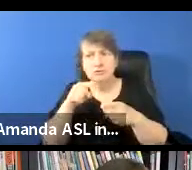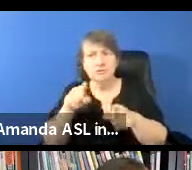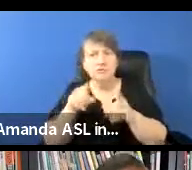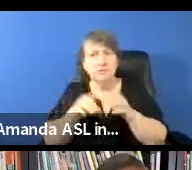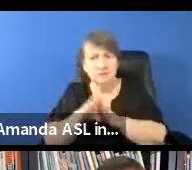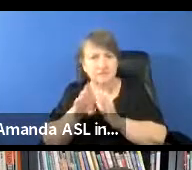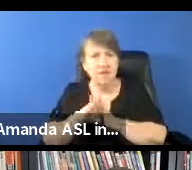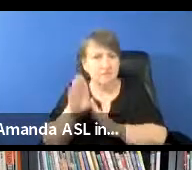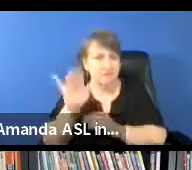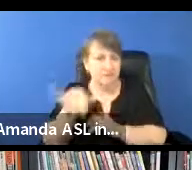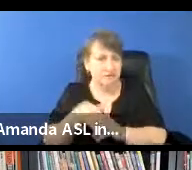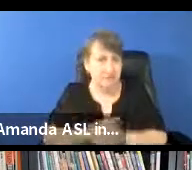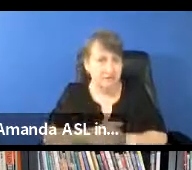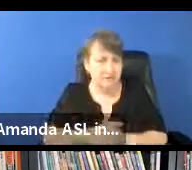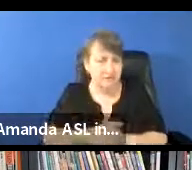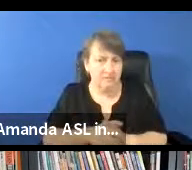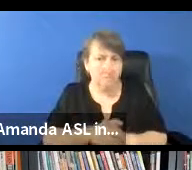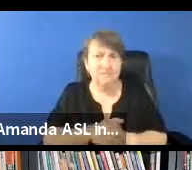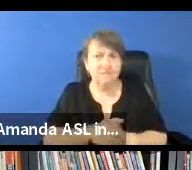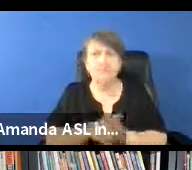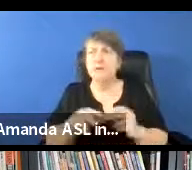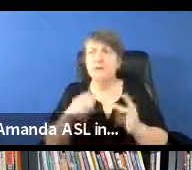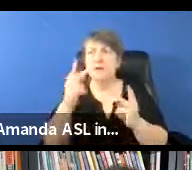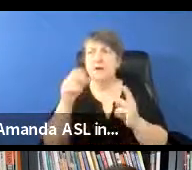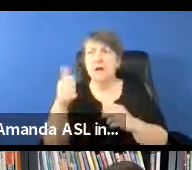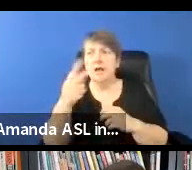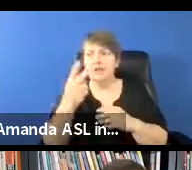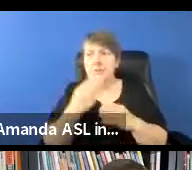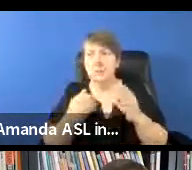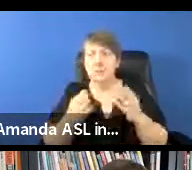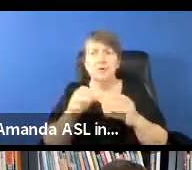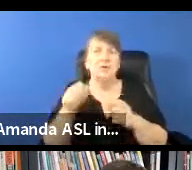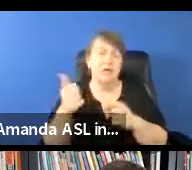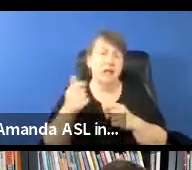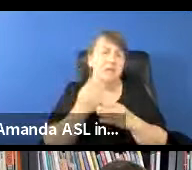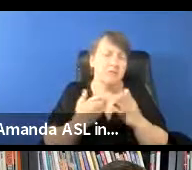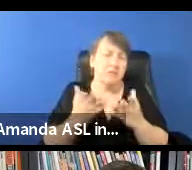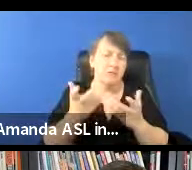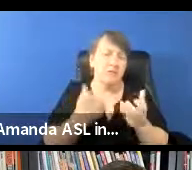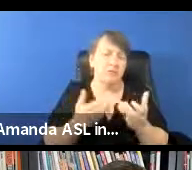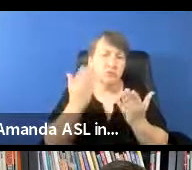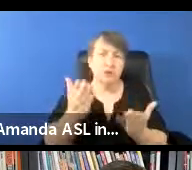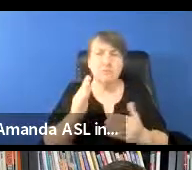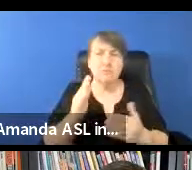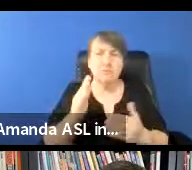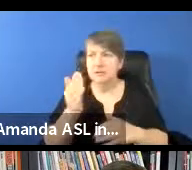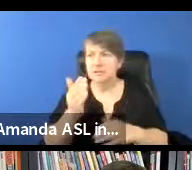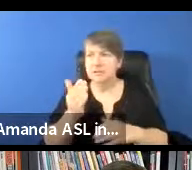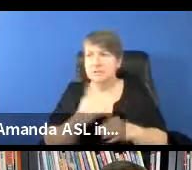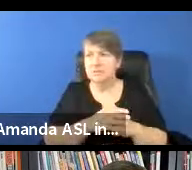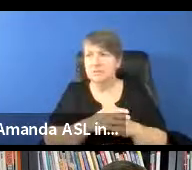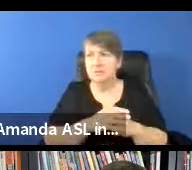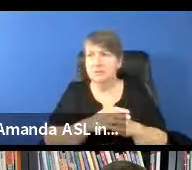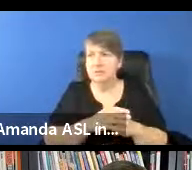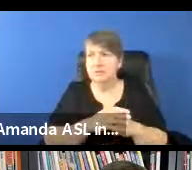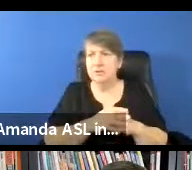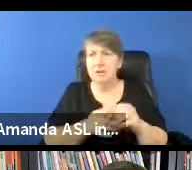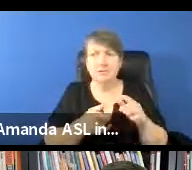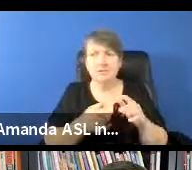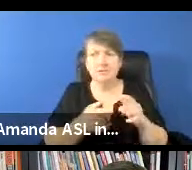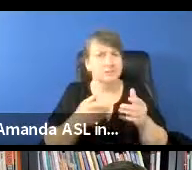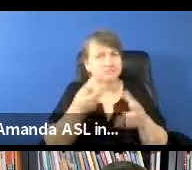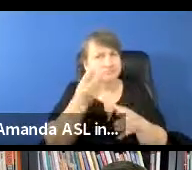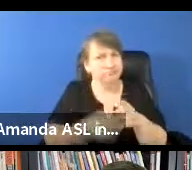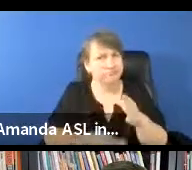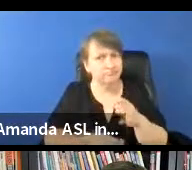that. The other 2 things that the other thing I want to bring up that looks like it dropped off is